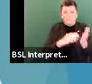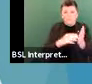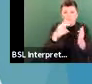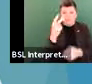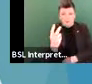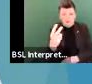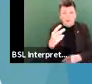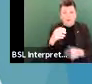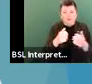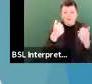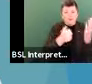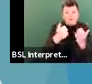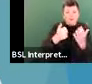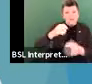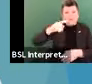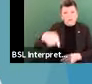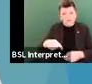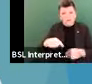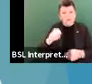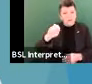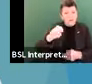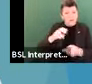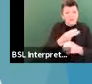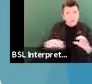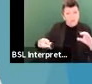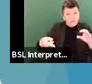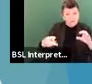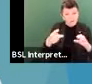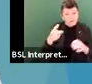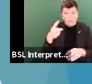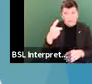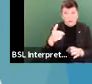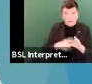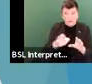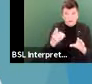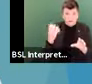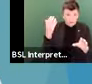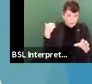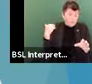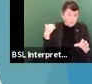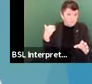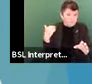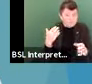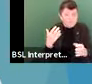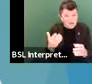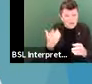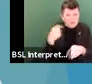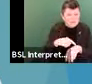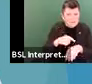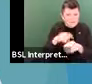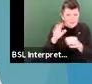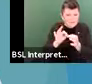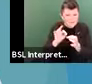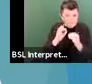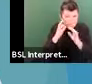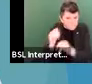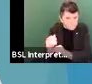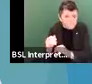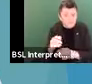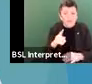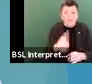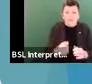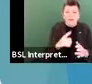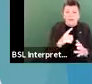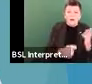euros. It was the case 1 year ago, at least at the last measurement. It's only 50% more than